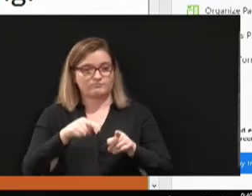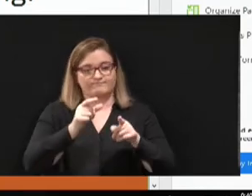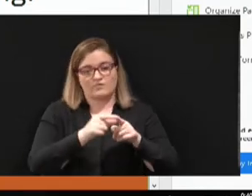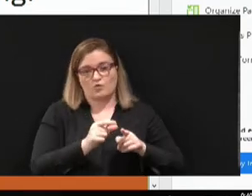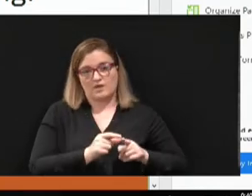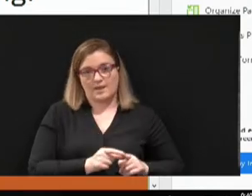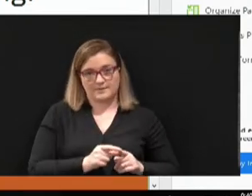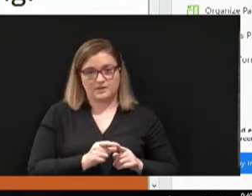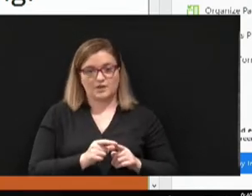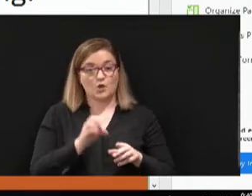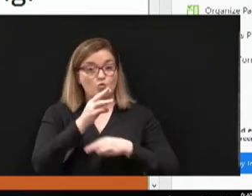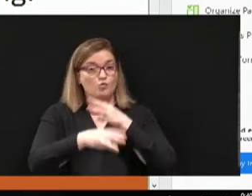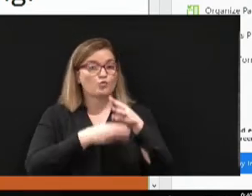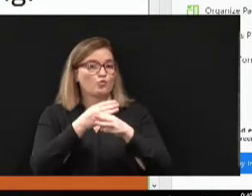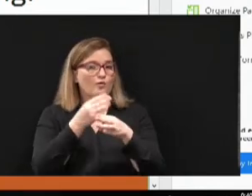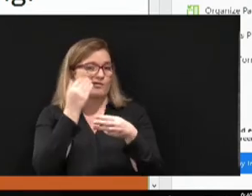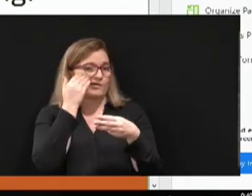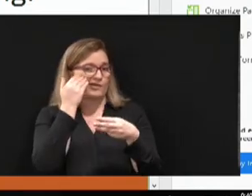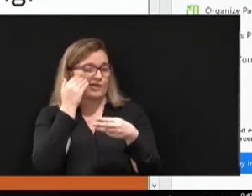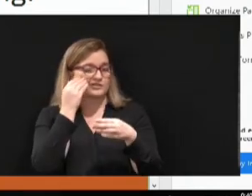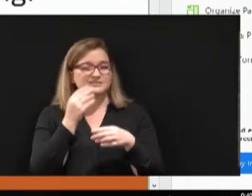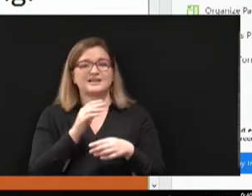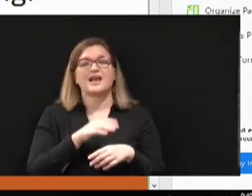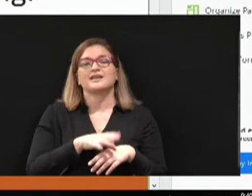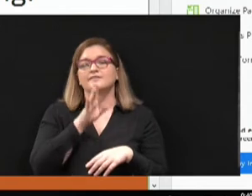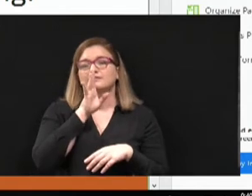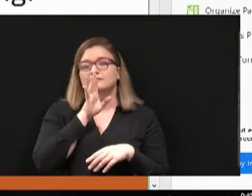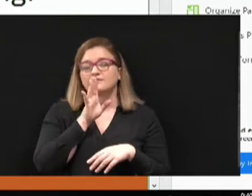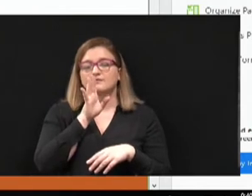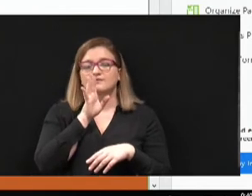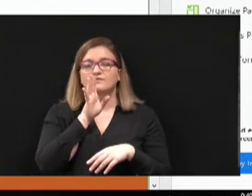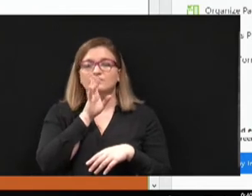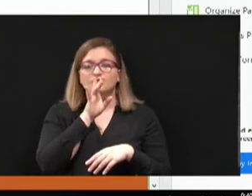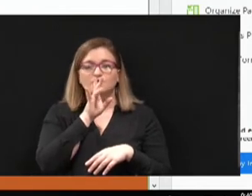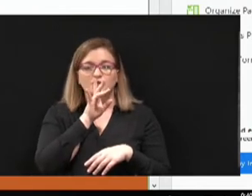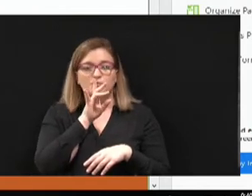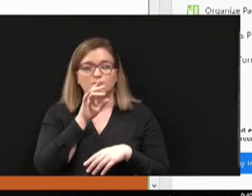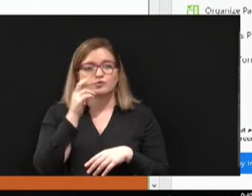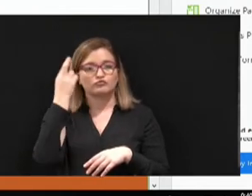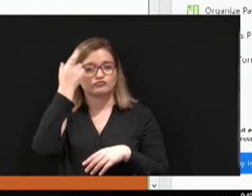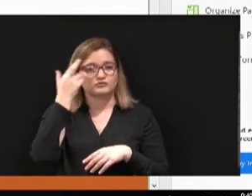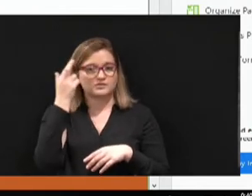vocabulary, world knowledge, and verbal reasoning. All goes into comprehension.